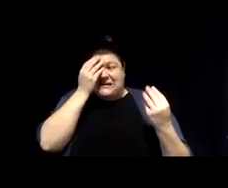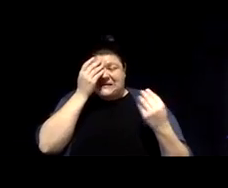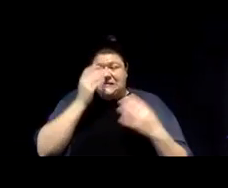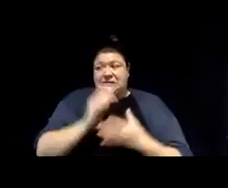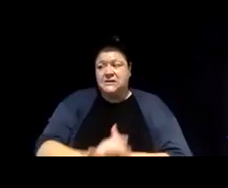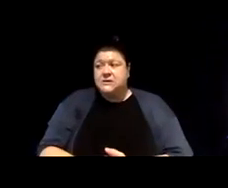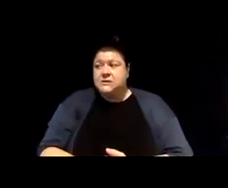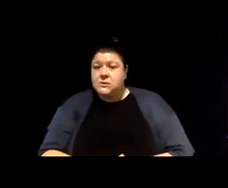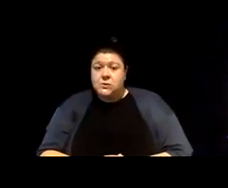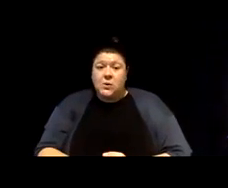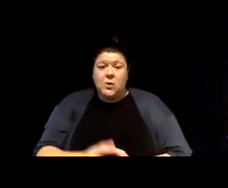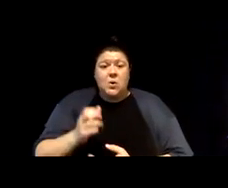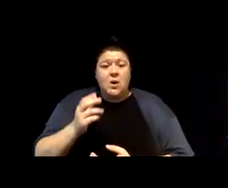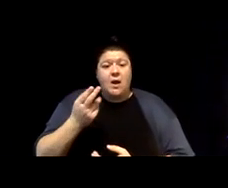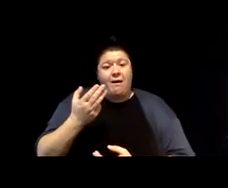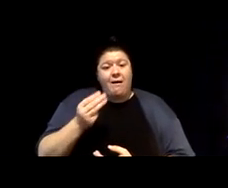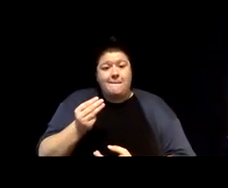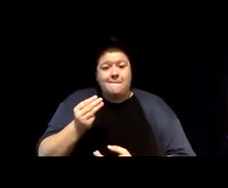they're saying, huh,